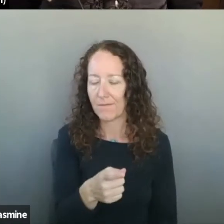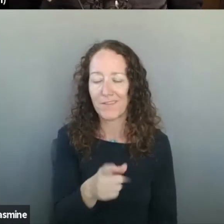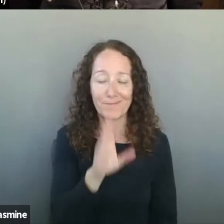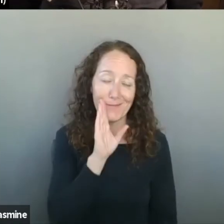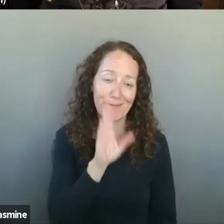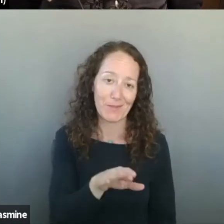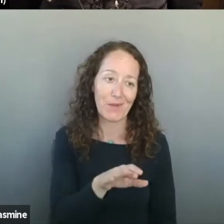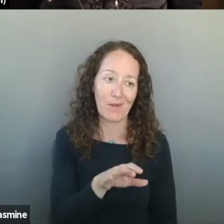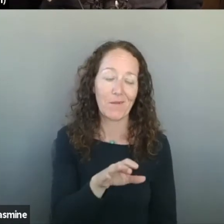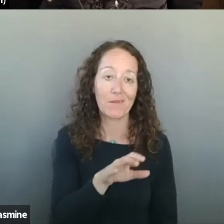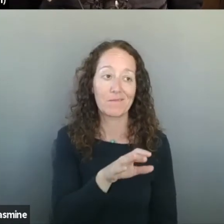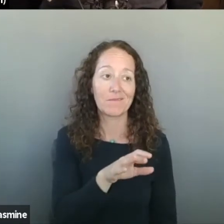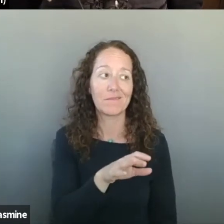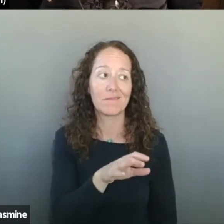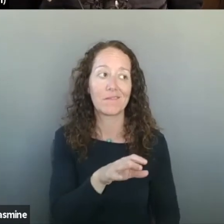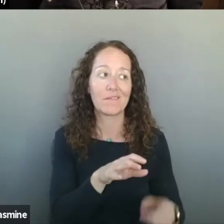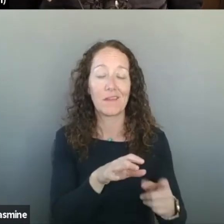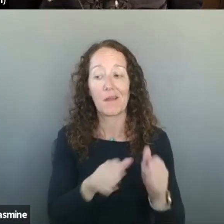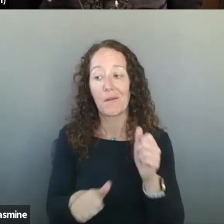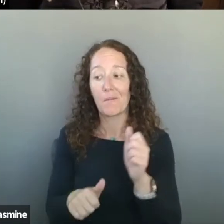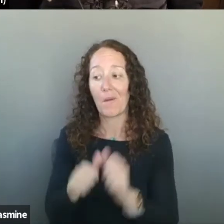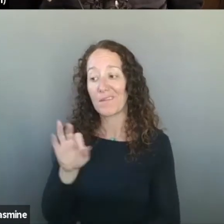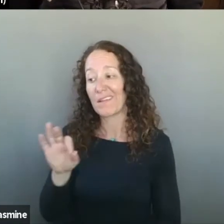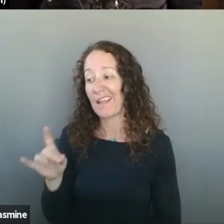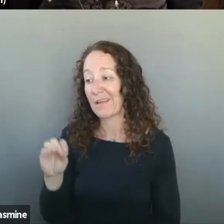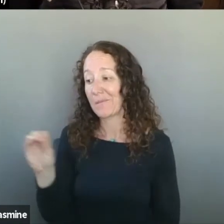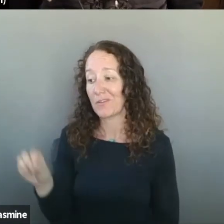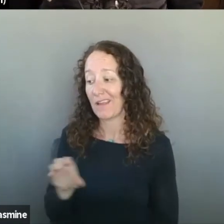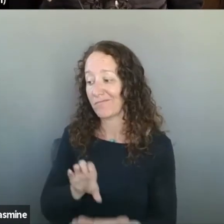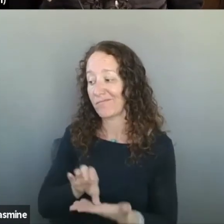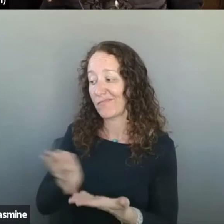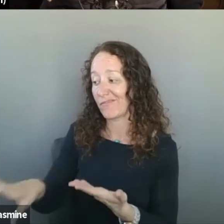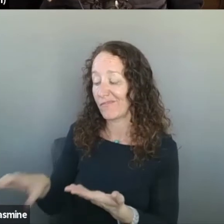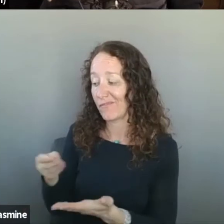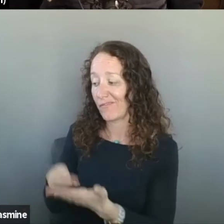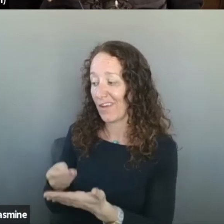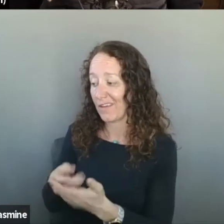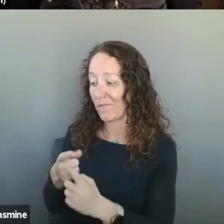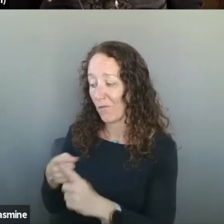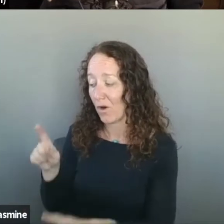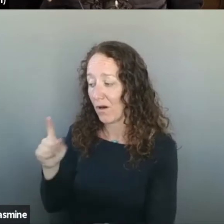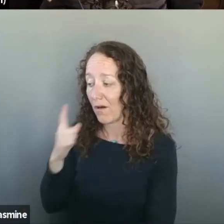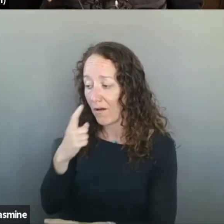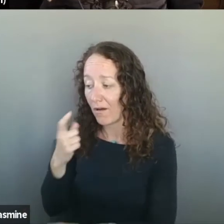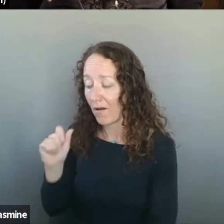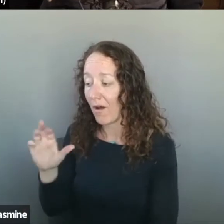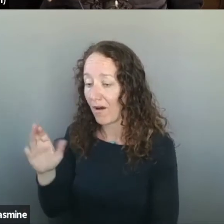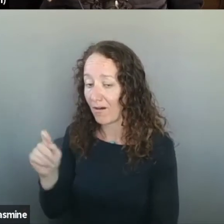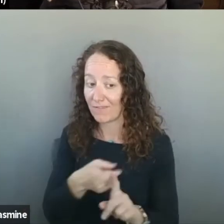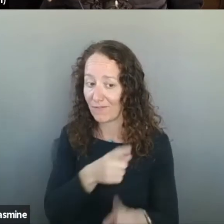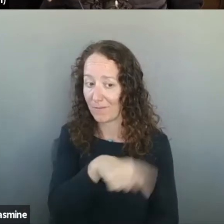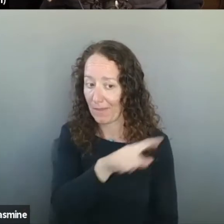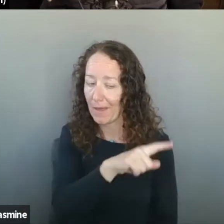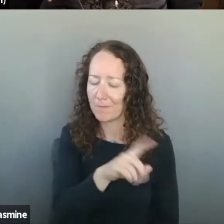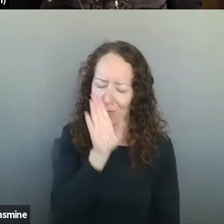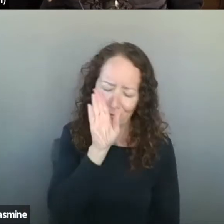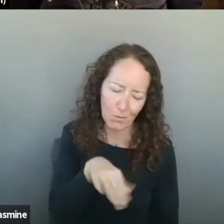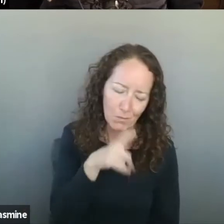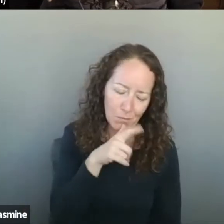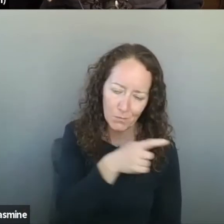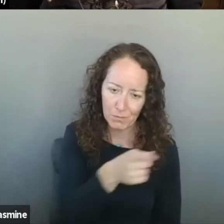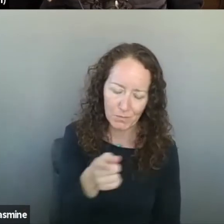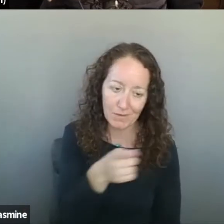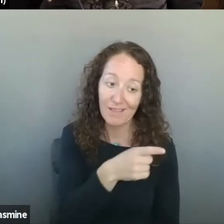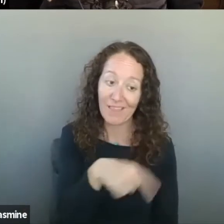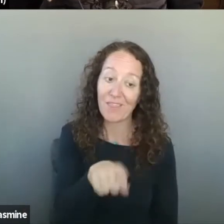98% of arts funding goes to, you know who they are going to have to commit to some type of shift,